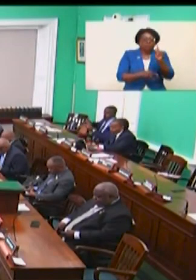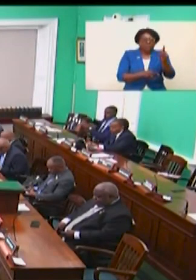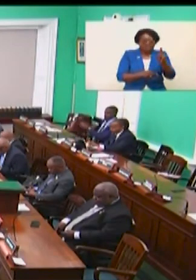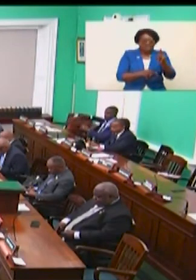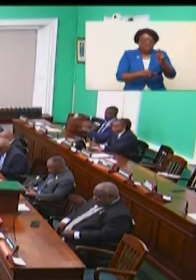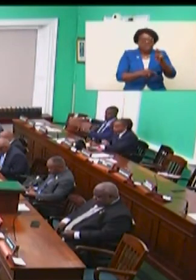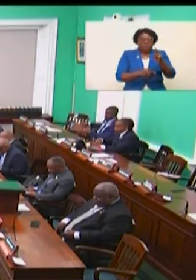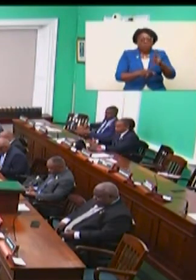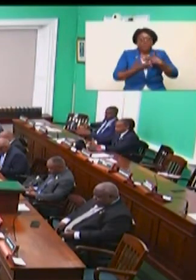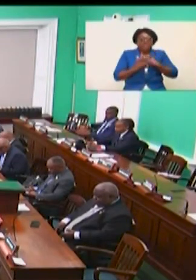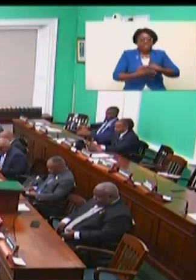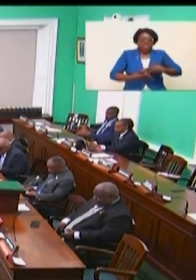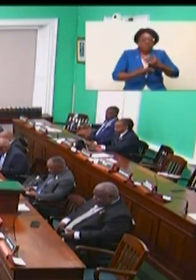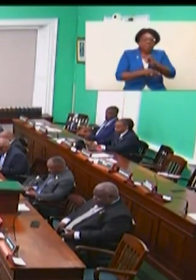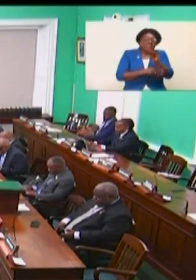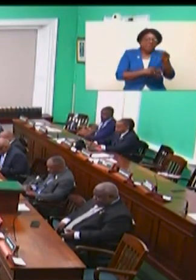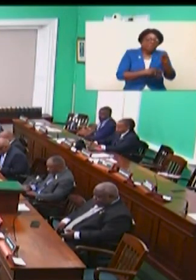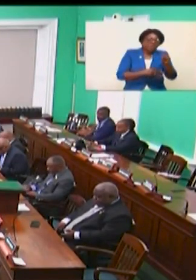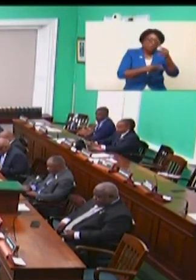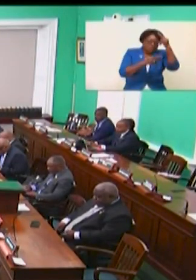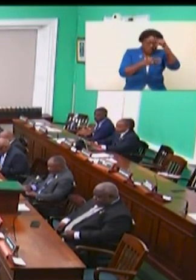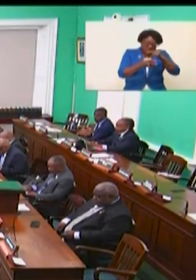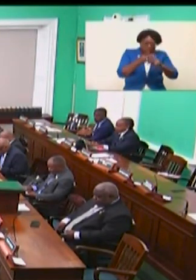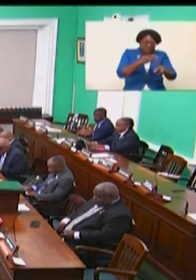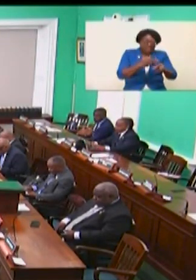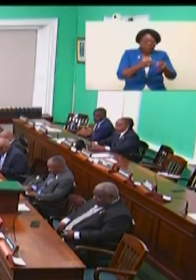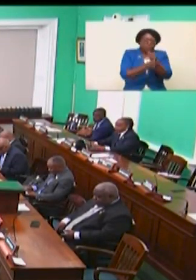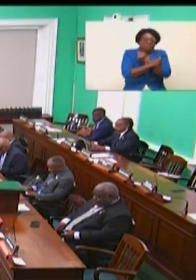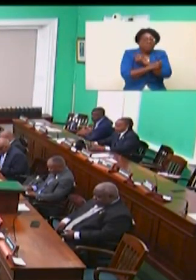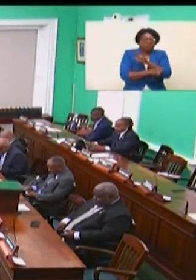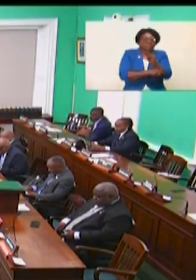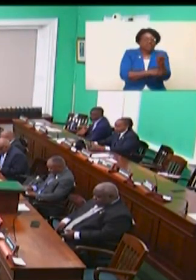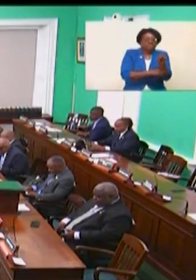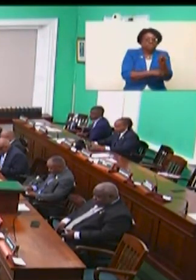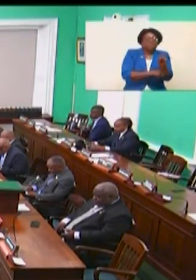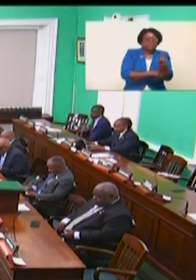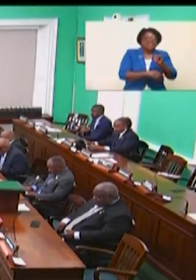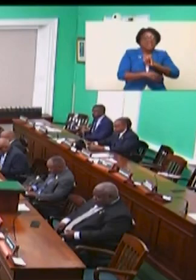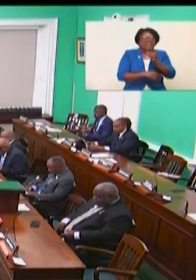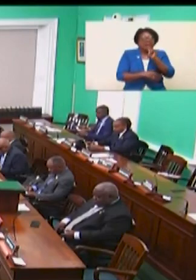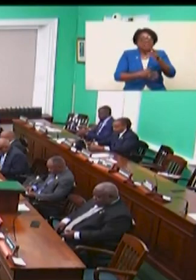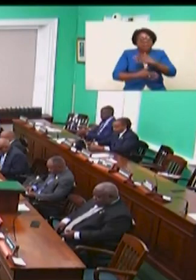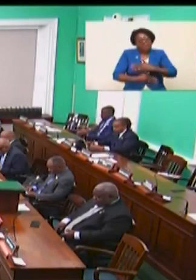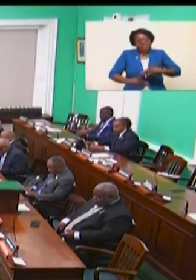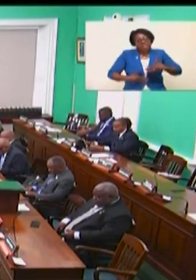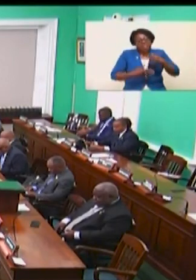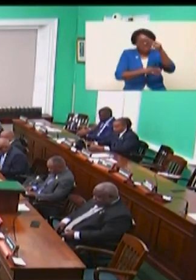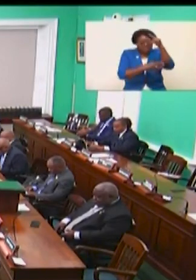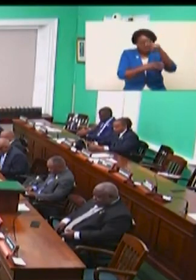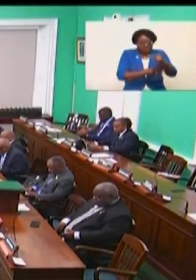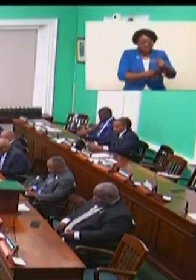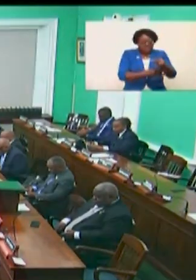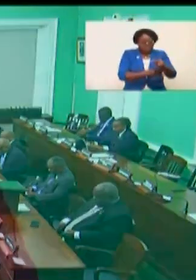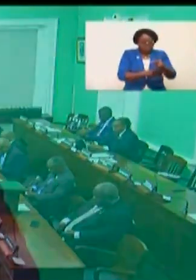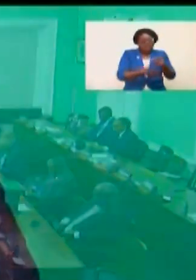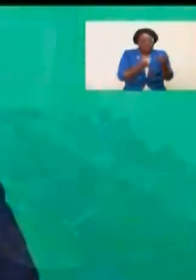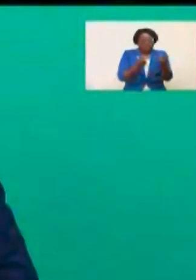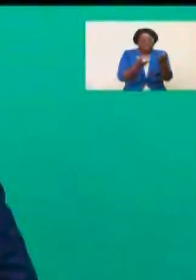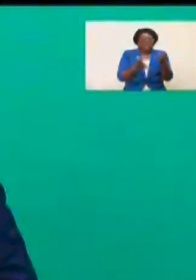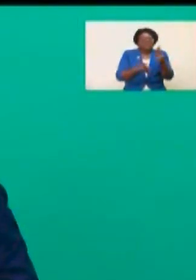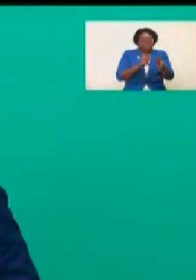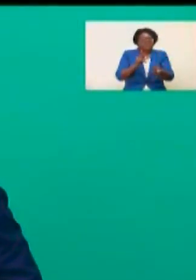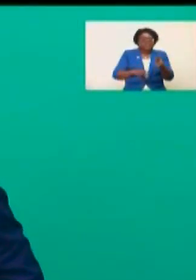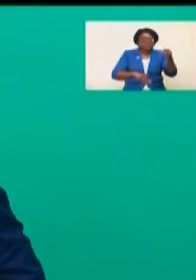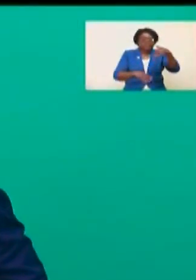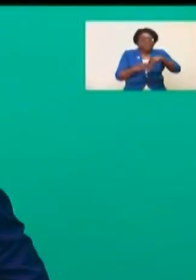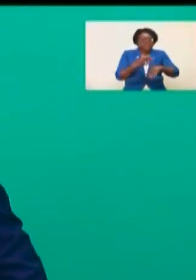love them, we honor them. I've had the pleasure and honor, Mr. Deputy Speaker, of many persons coming into